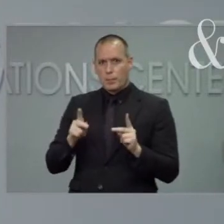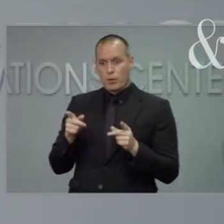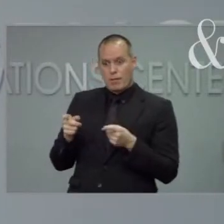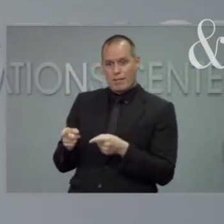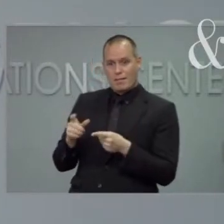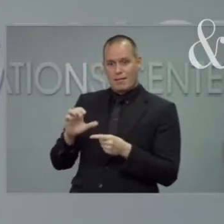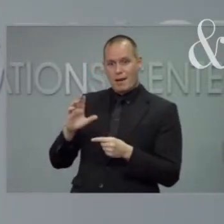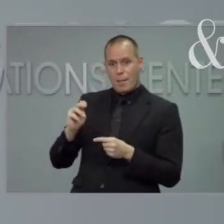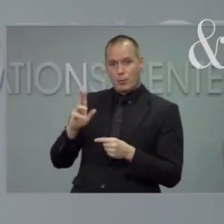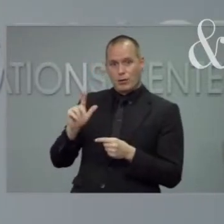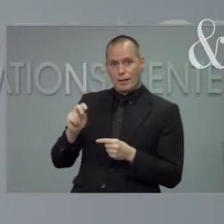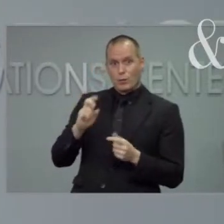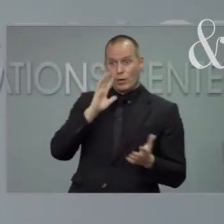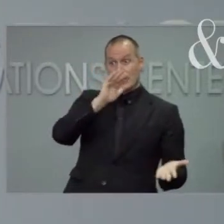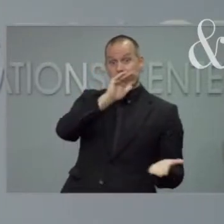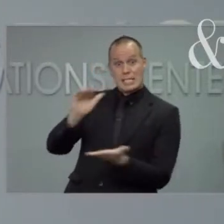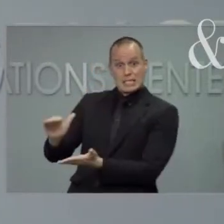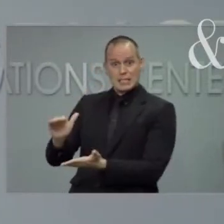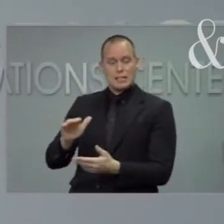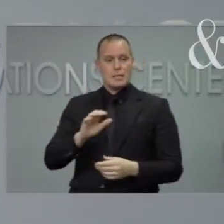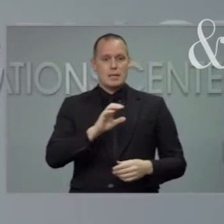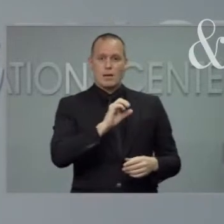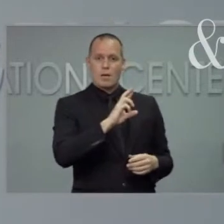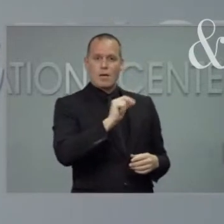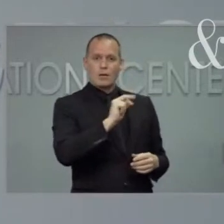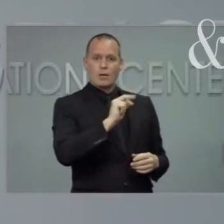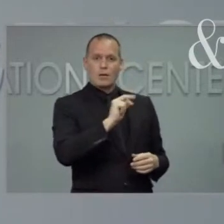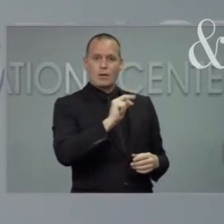County get it and fewer people in Orange County.